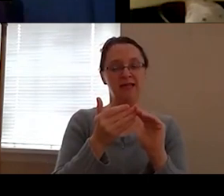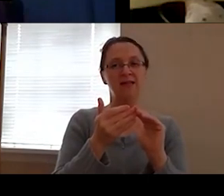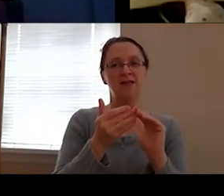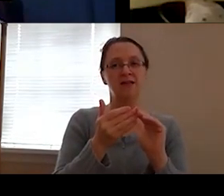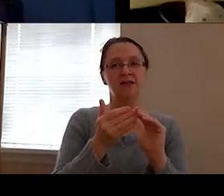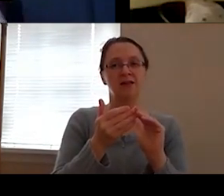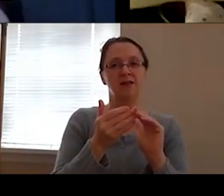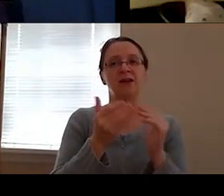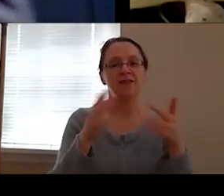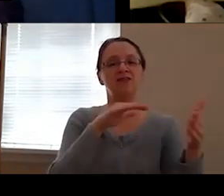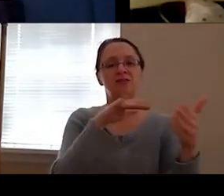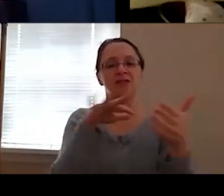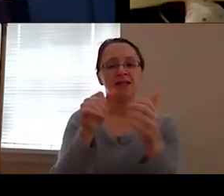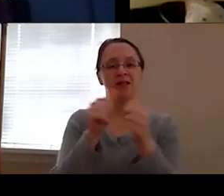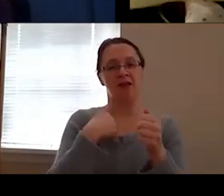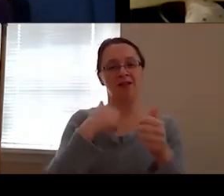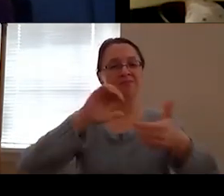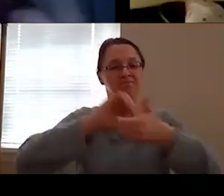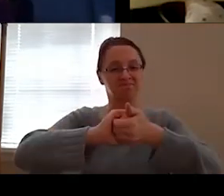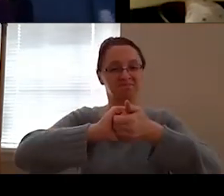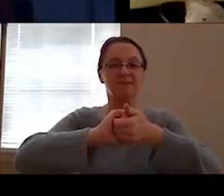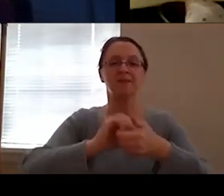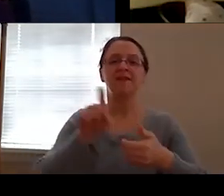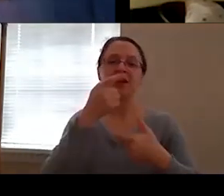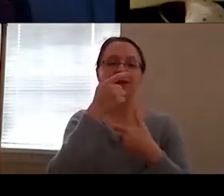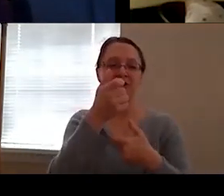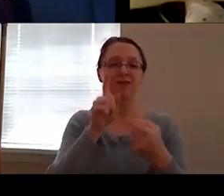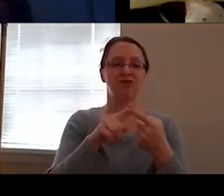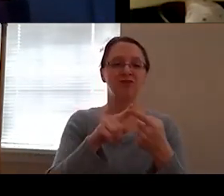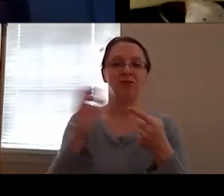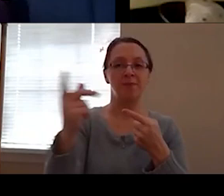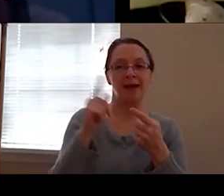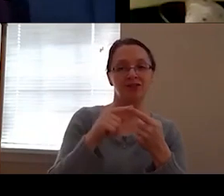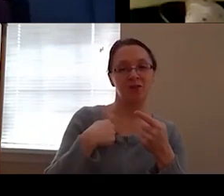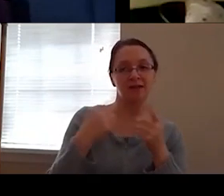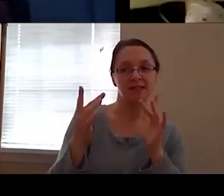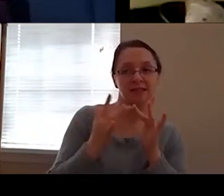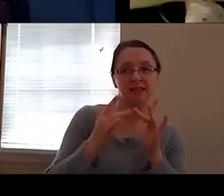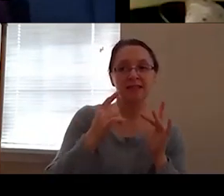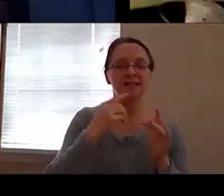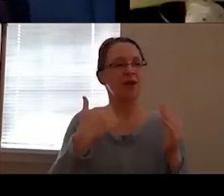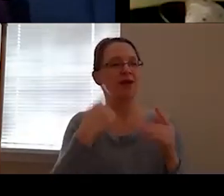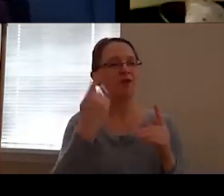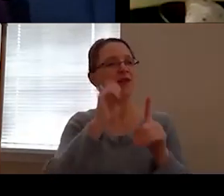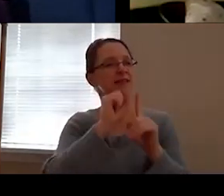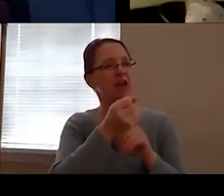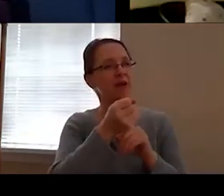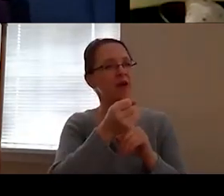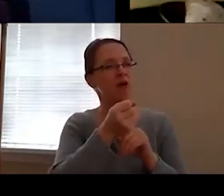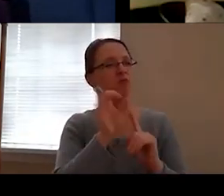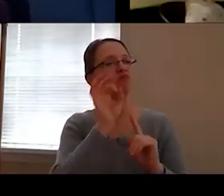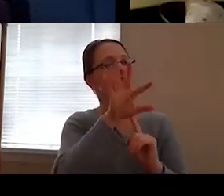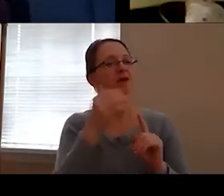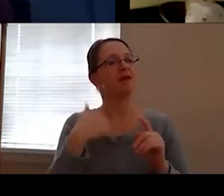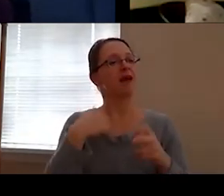done some studies with us, and they were very interested to come back to us and say, okay, we have this scenario and we are having